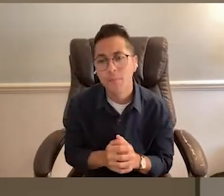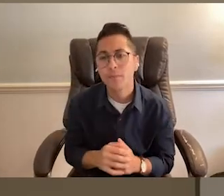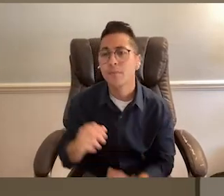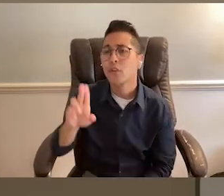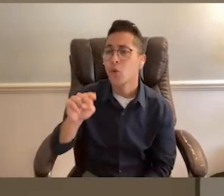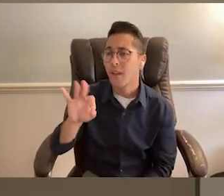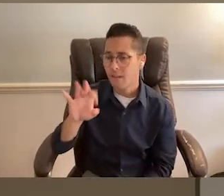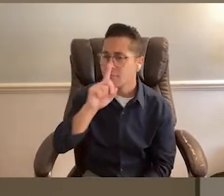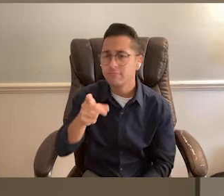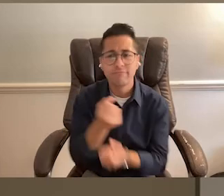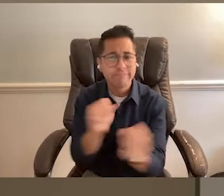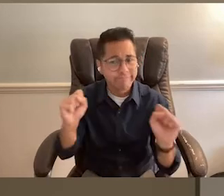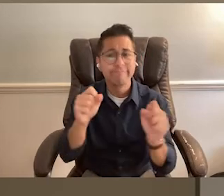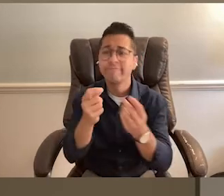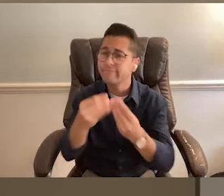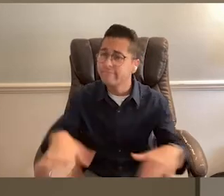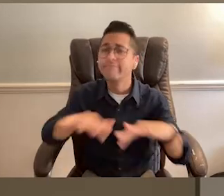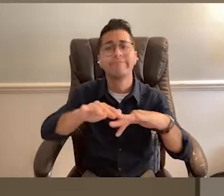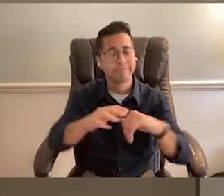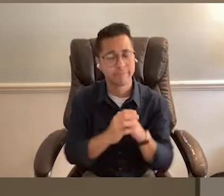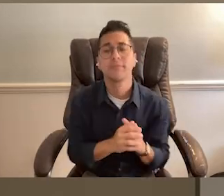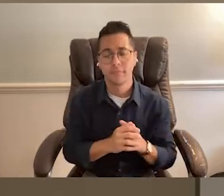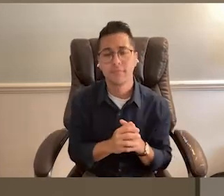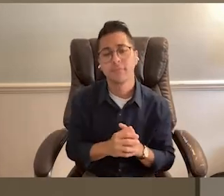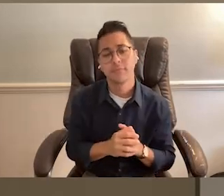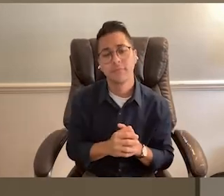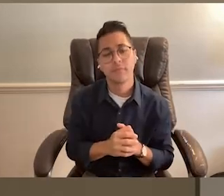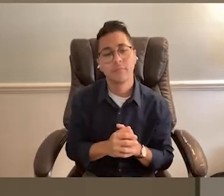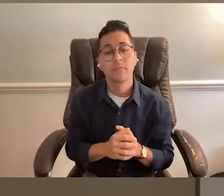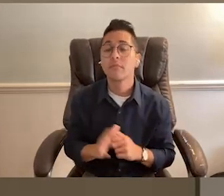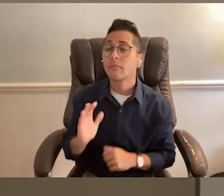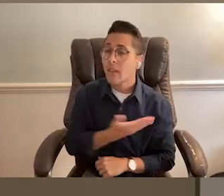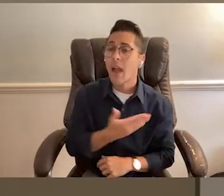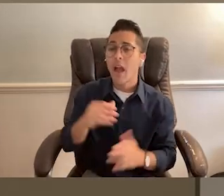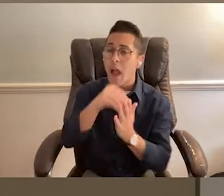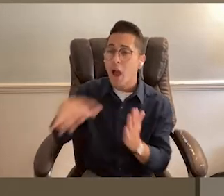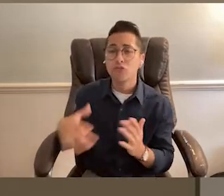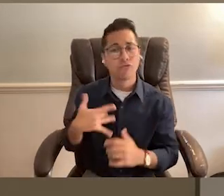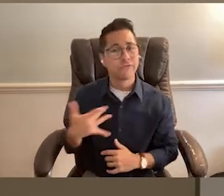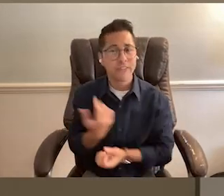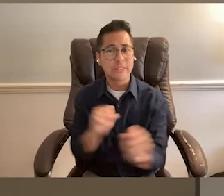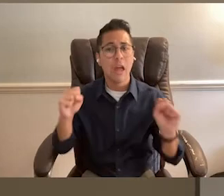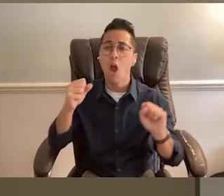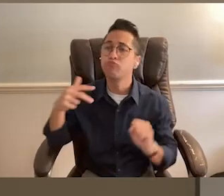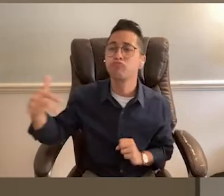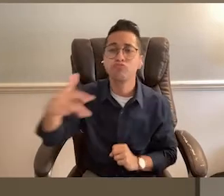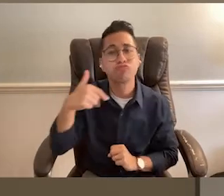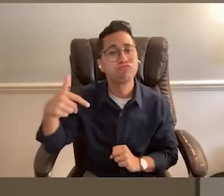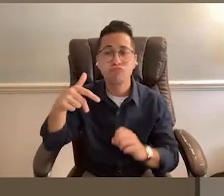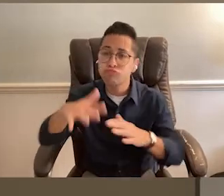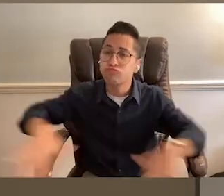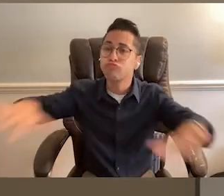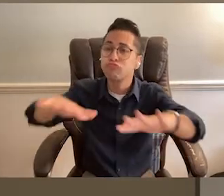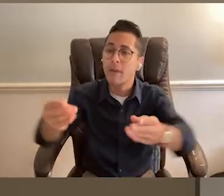There will be staff around in the day and evening, so I lead the day program, and then there's kind of a counterpart to me that does the evening program. But